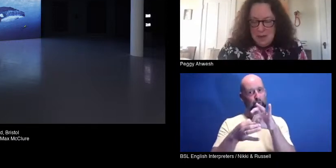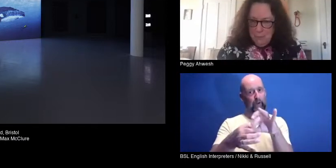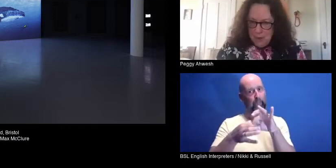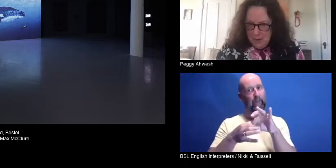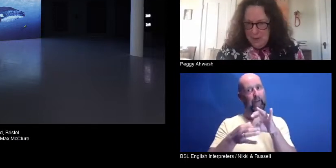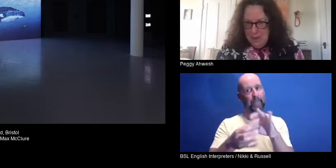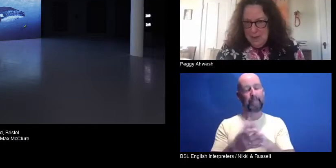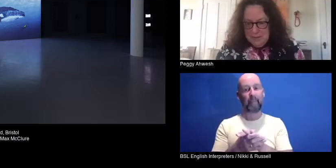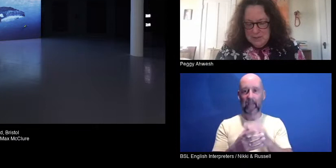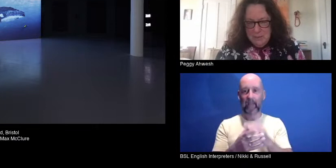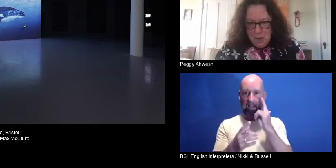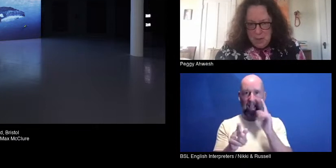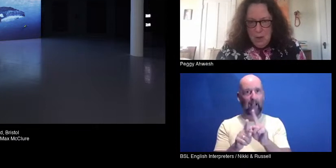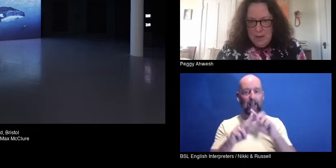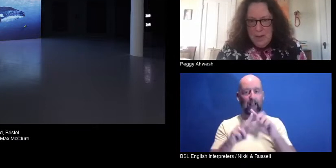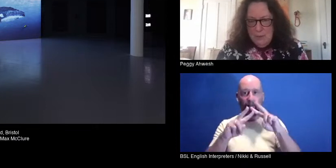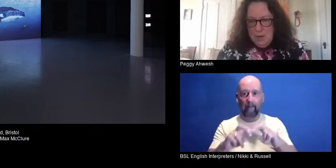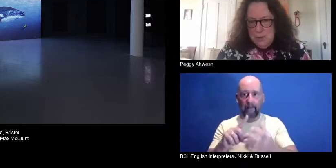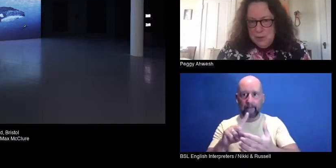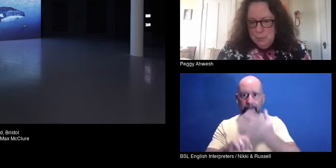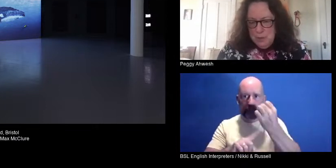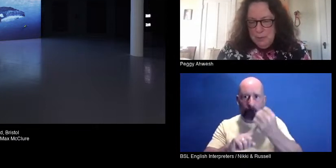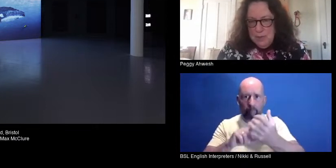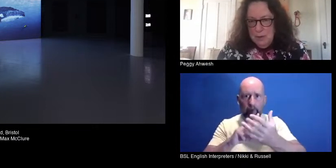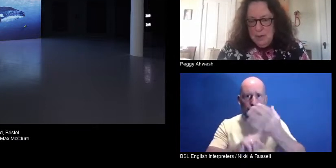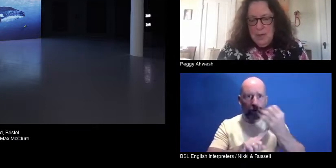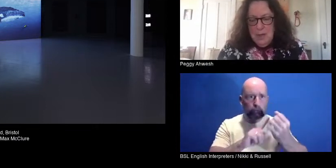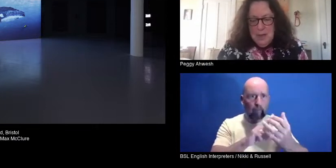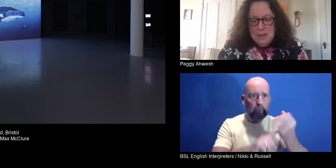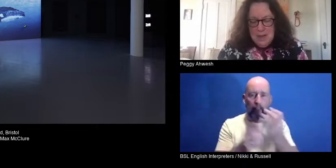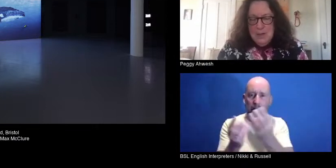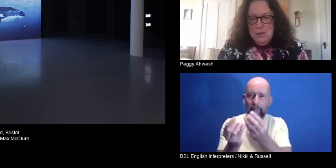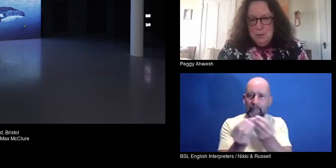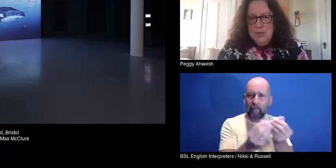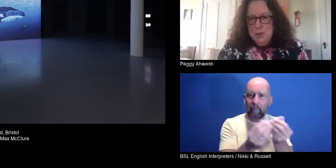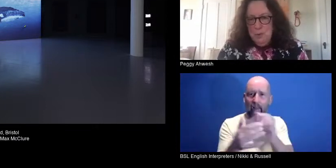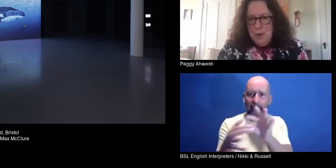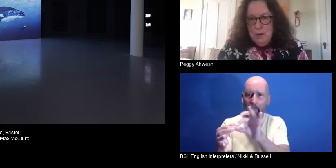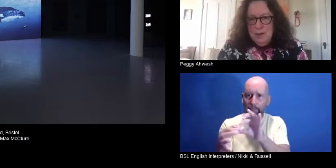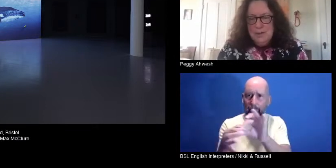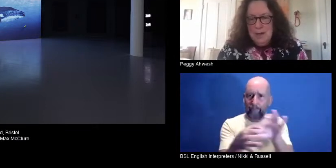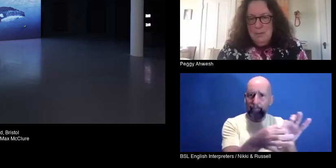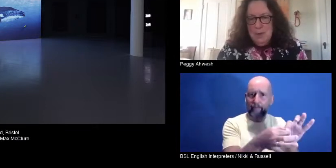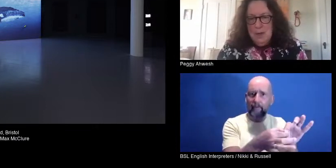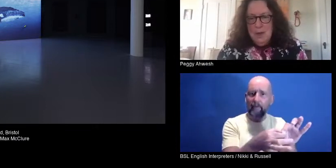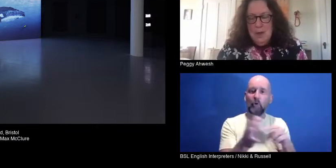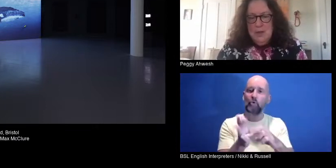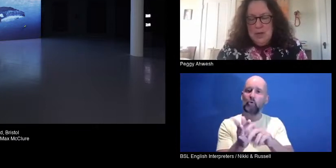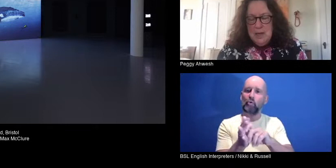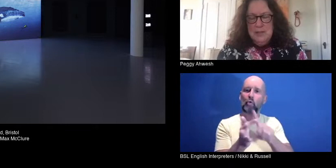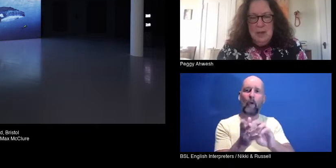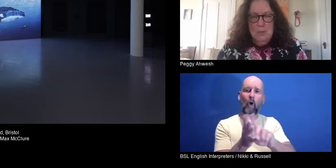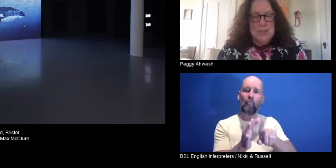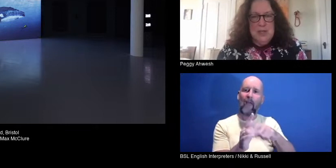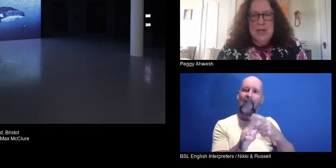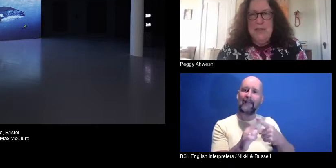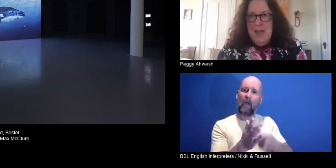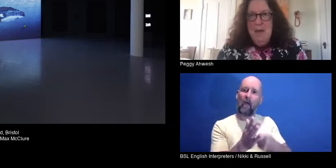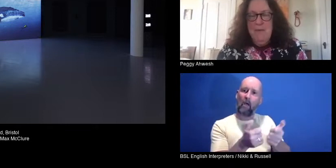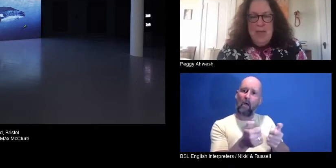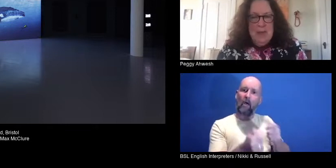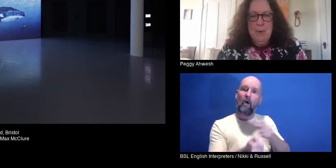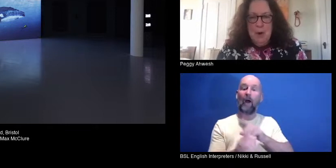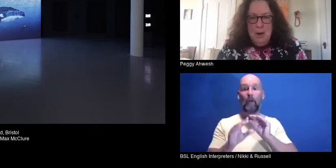it is this discovery and this kind of ongoing kind of relationship with the material. It's again true with Tomb Raider, because I was teaching in